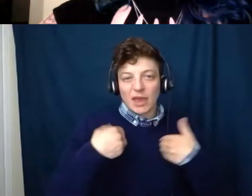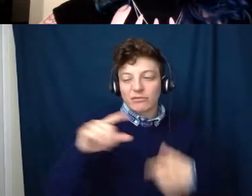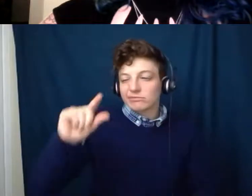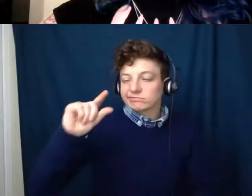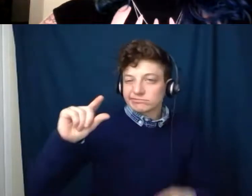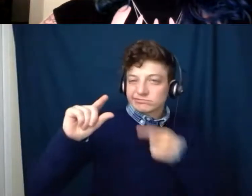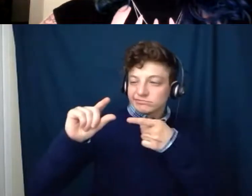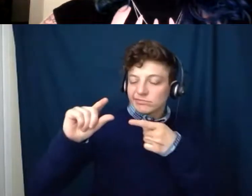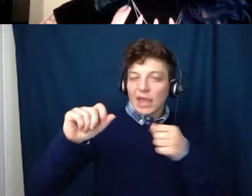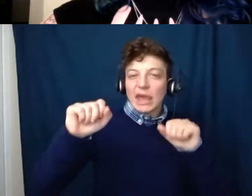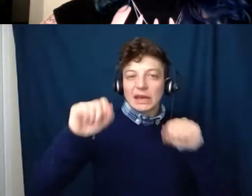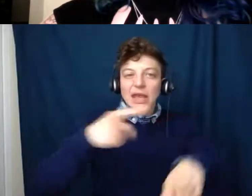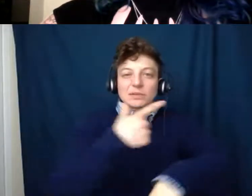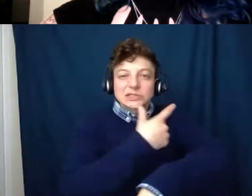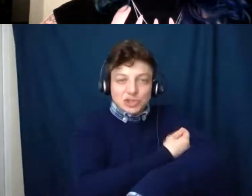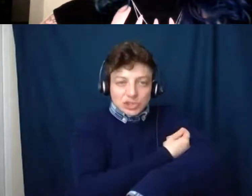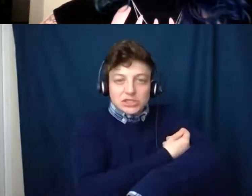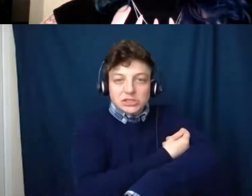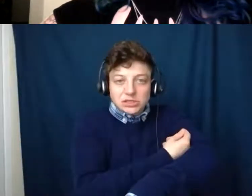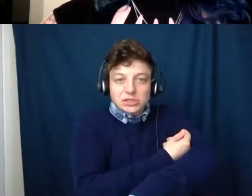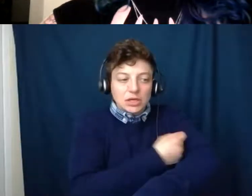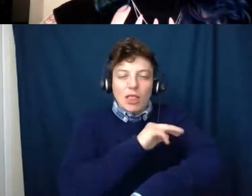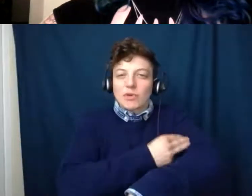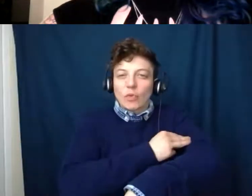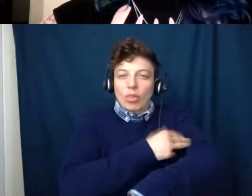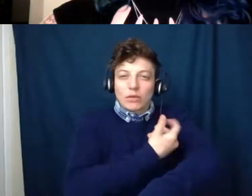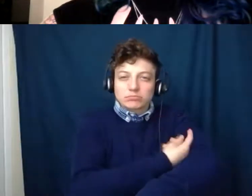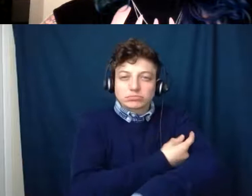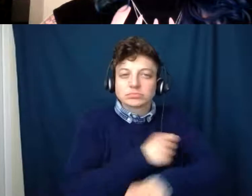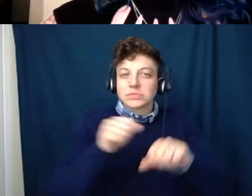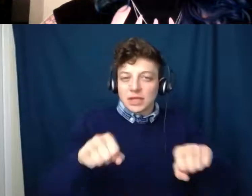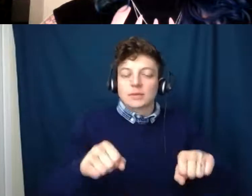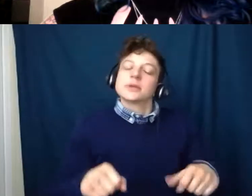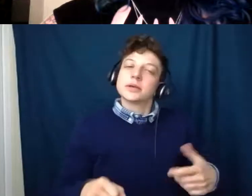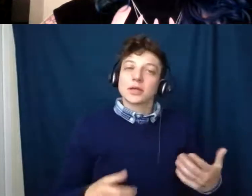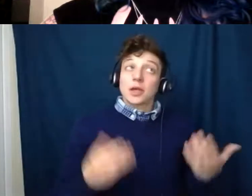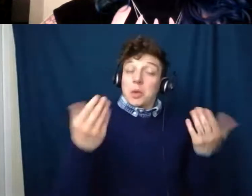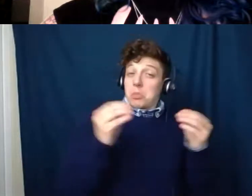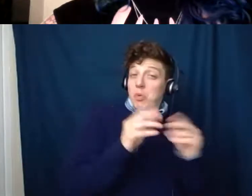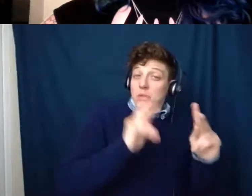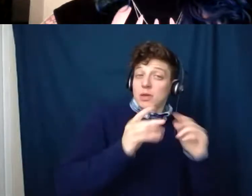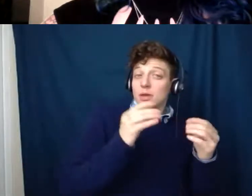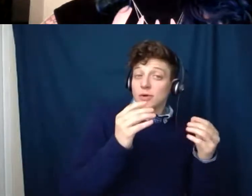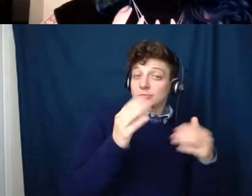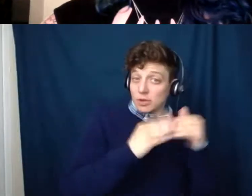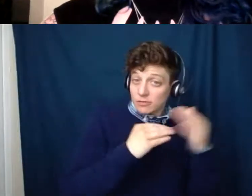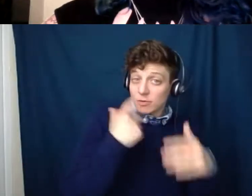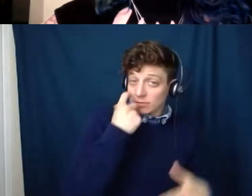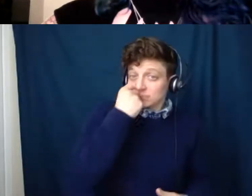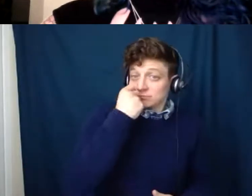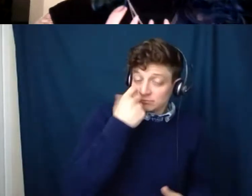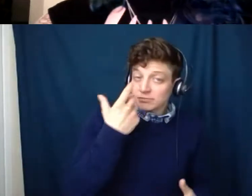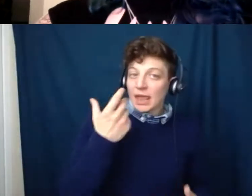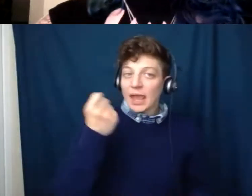injected intramuscularly with a needle. So, most people are more comfortable with the nasal version, but the naloxone